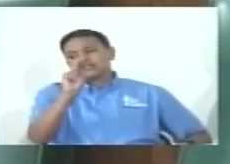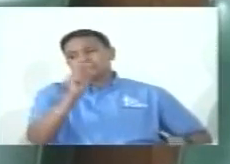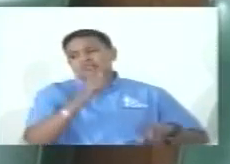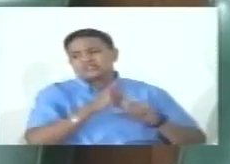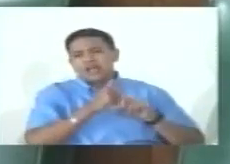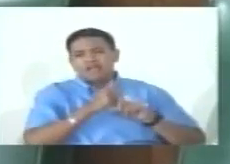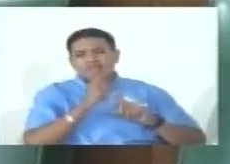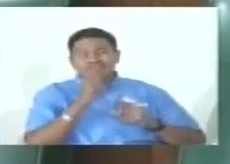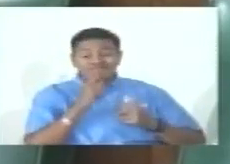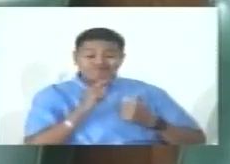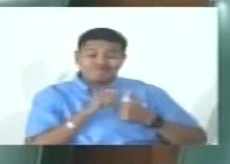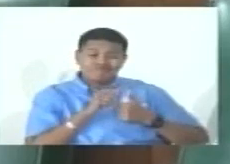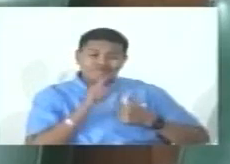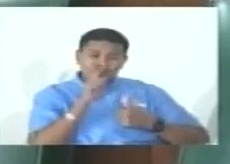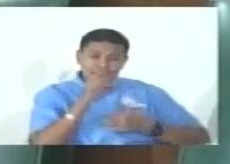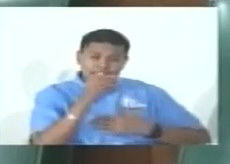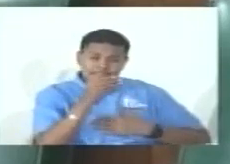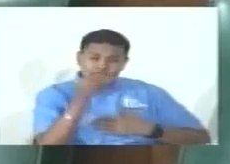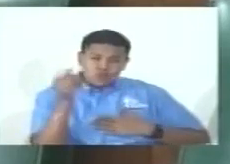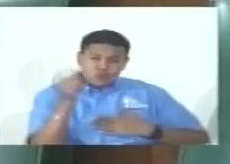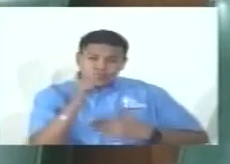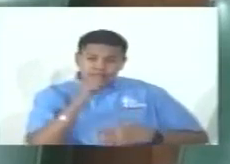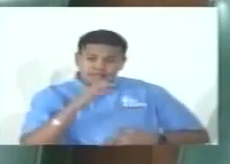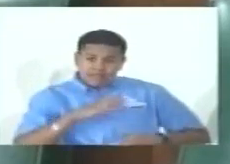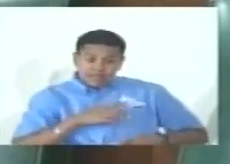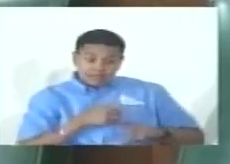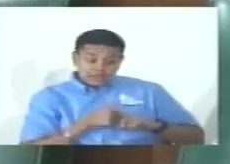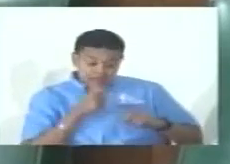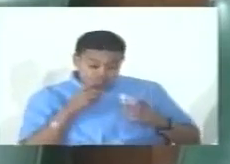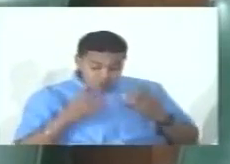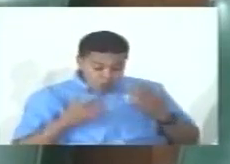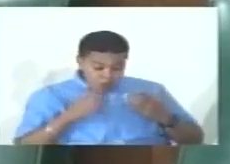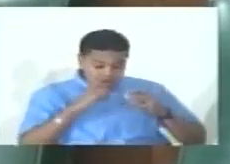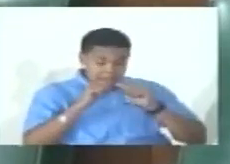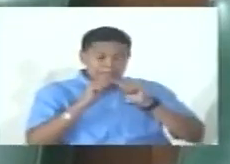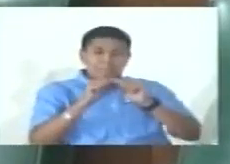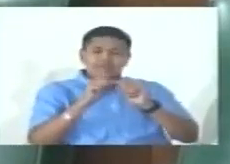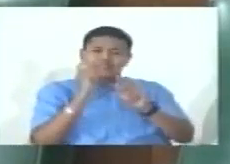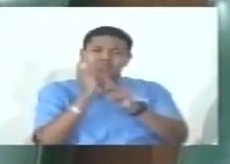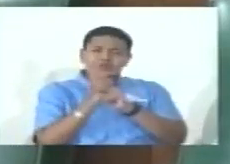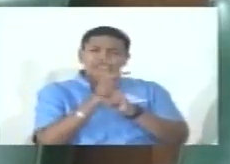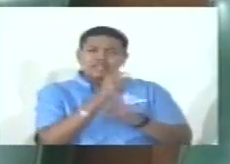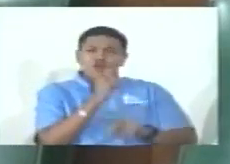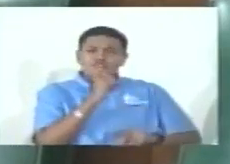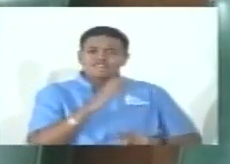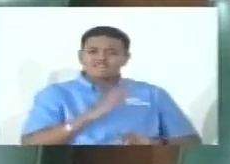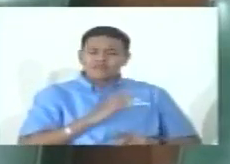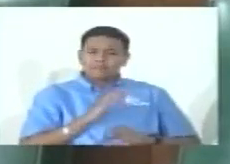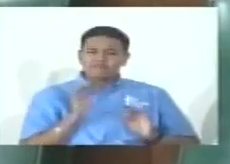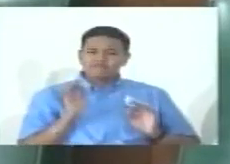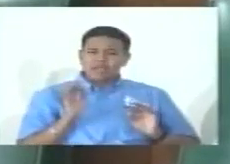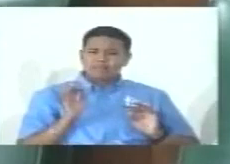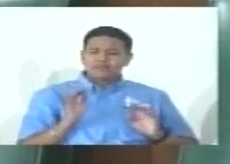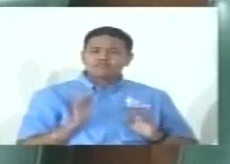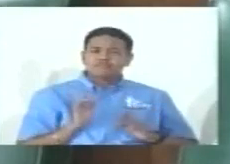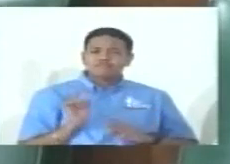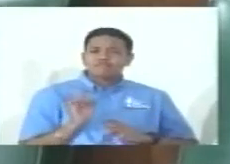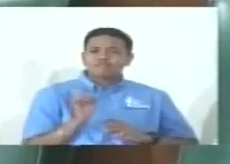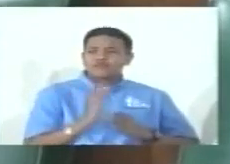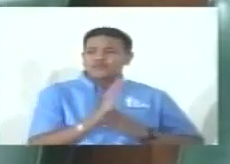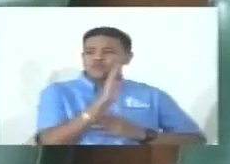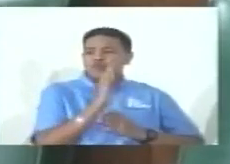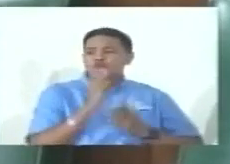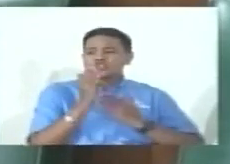of those very few females who maintained her femininity throughout her